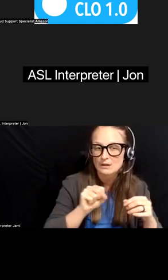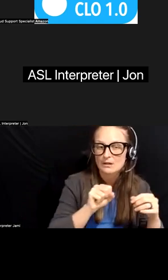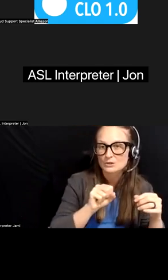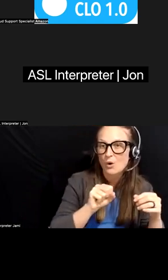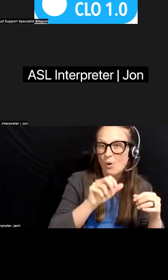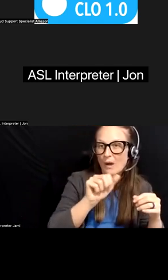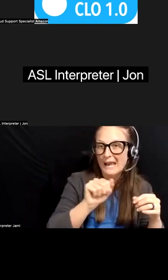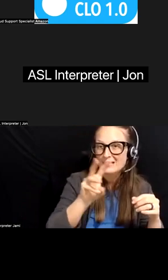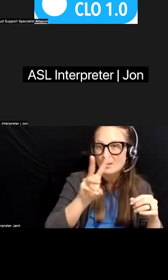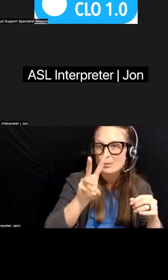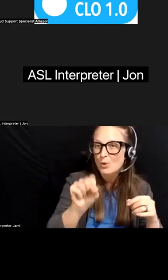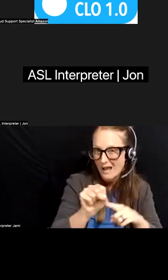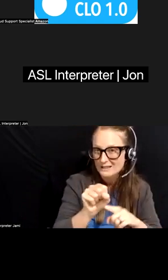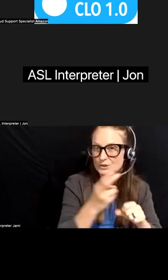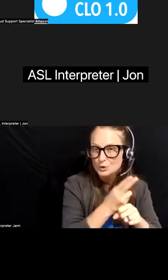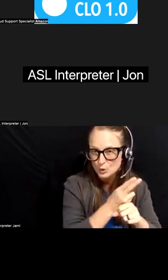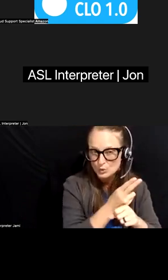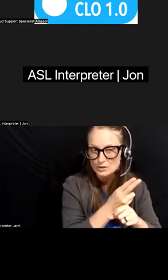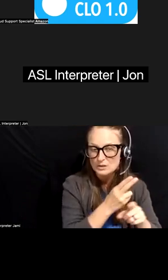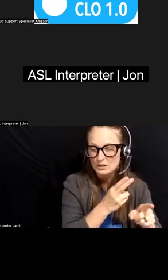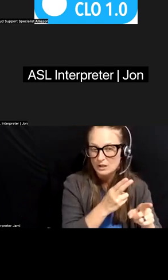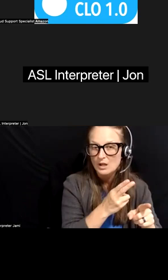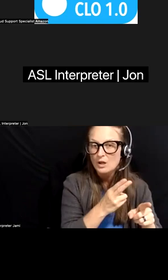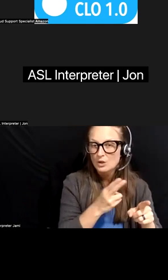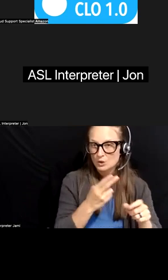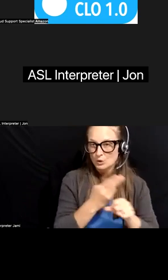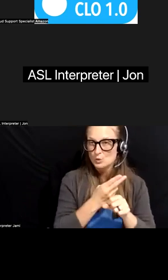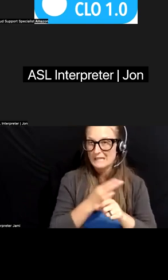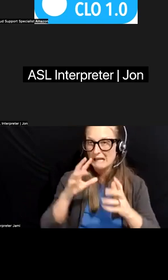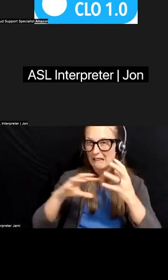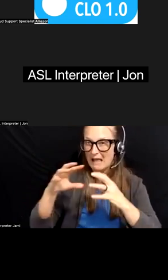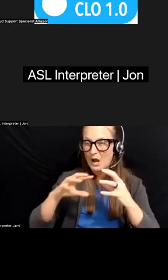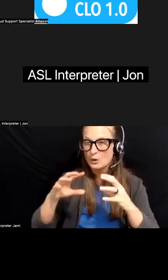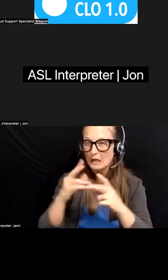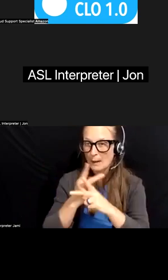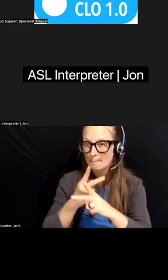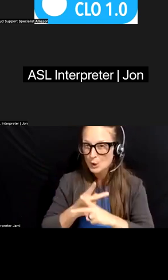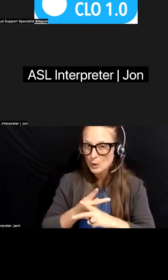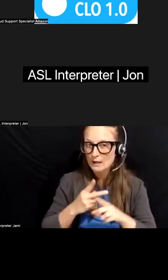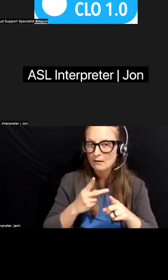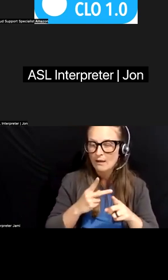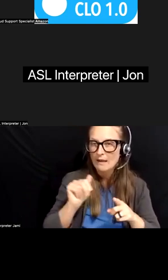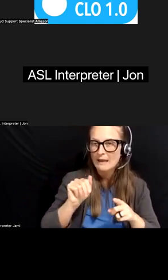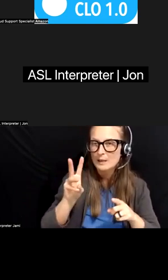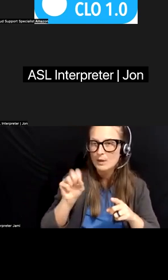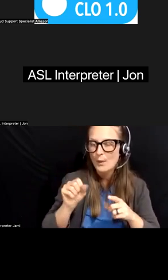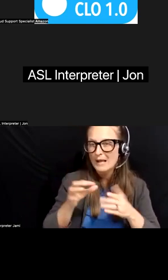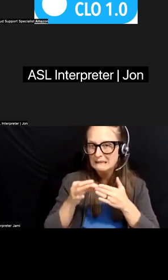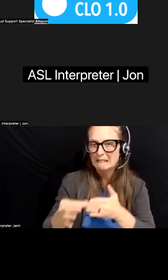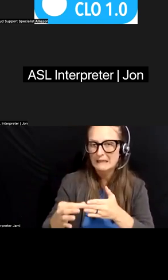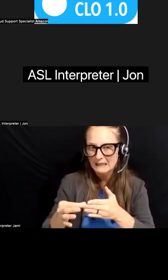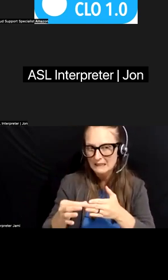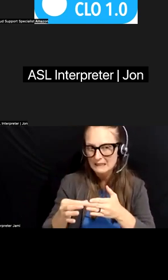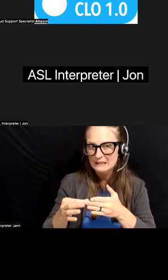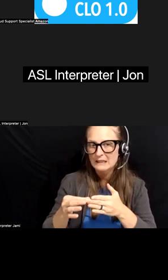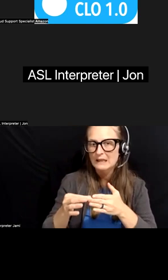Web Services. When it comes to companies using cloud computing, AWS takes the lead. So This Amazon cloud takes the computing lead, company but